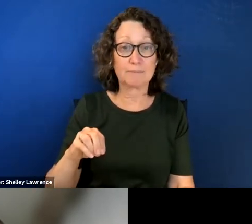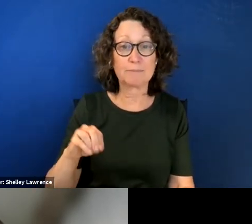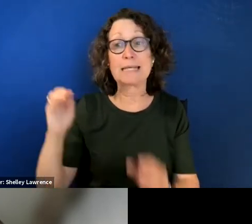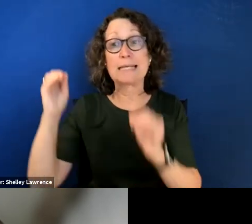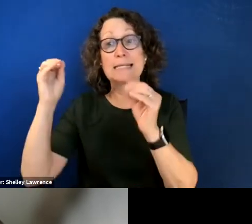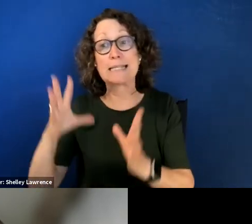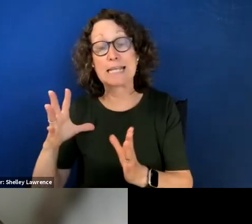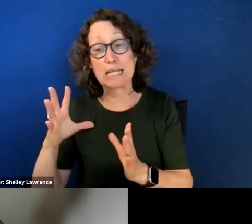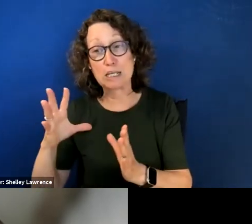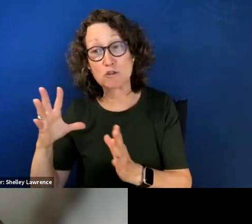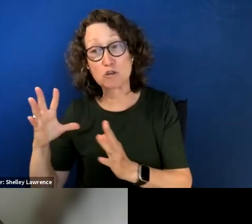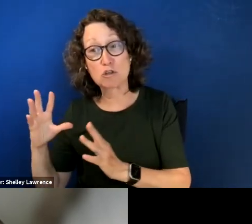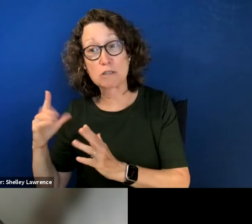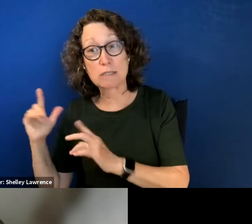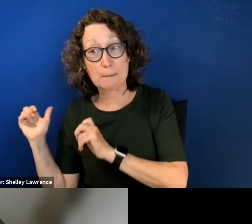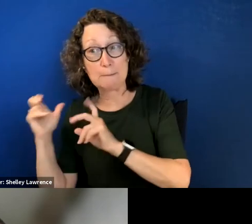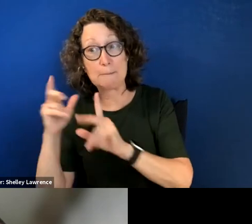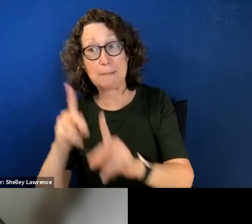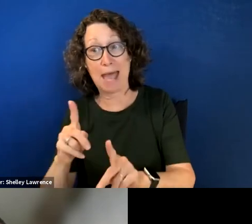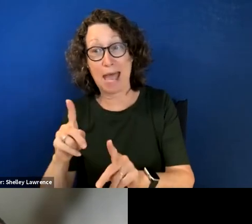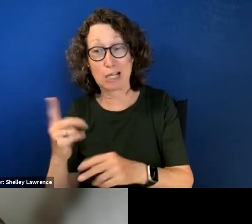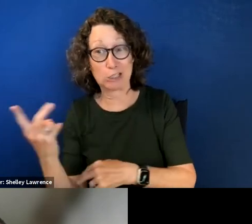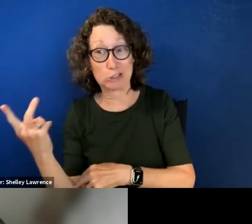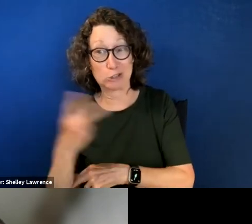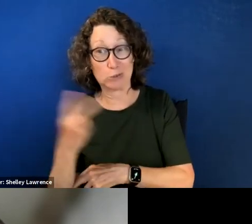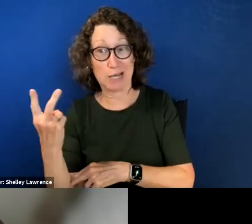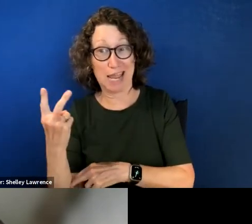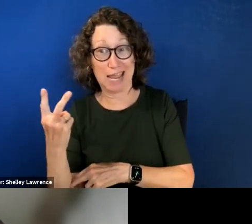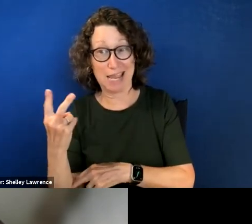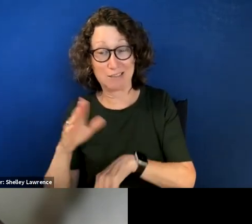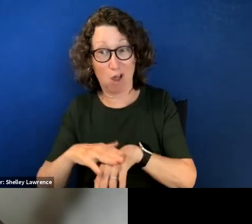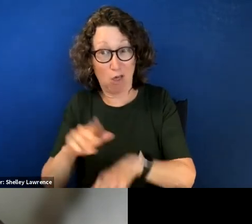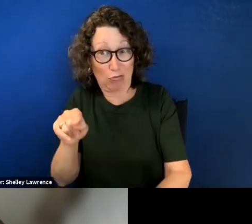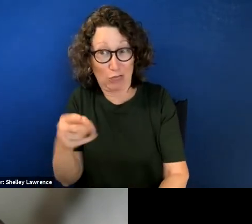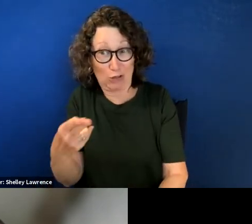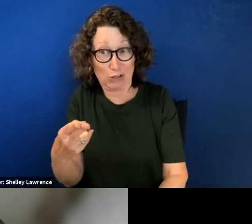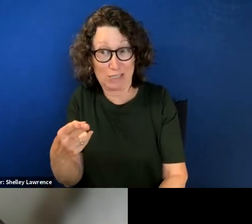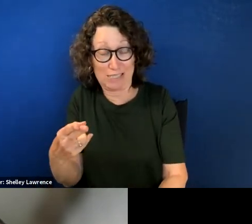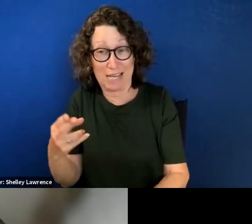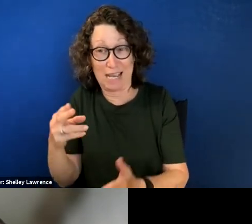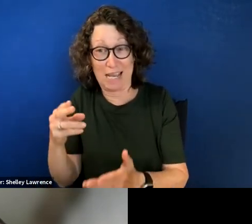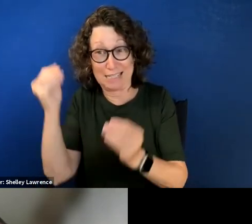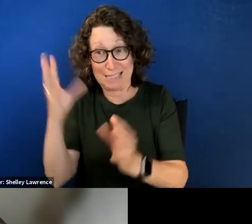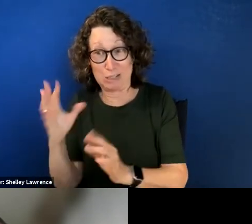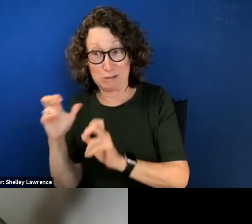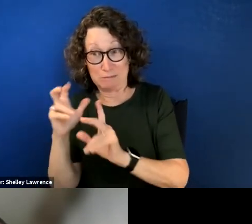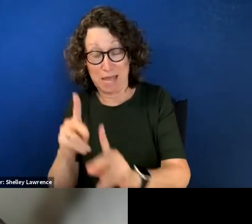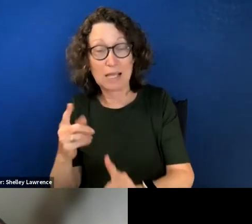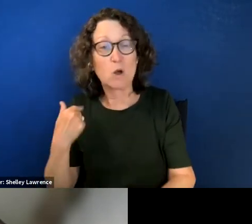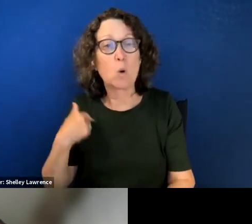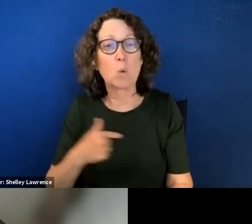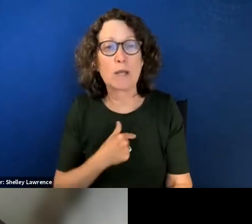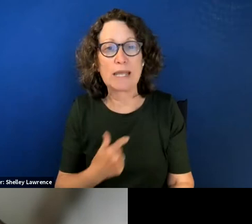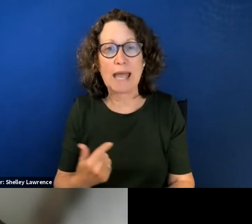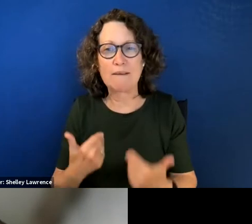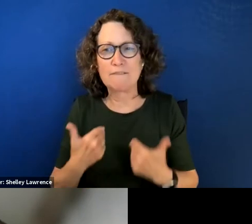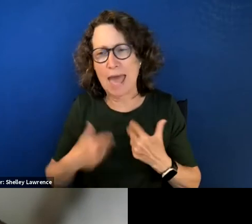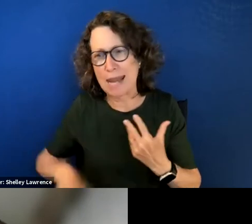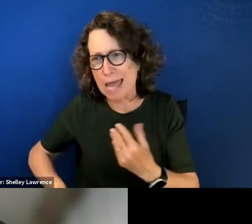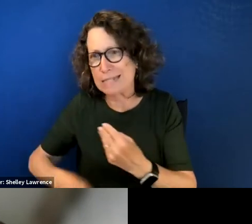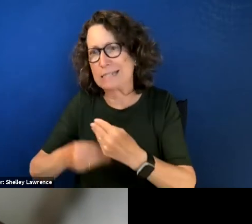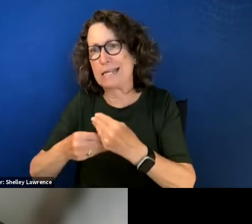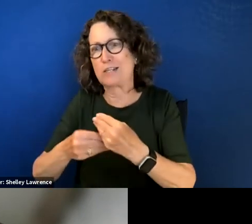Teachers do return to work in 2 days. They'll be back on Thursday. And we've had an